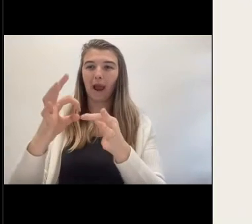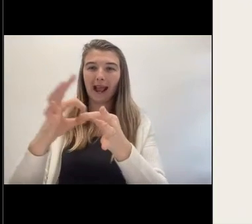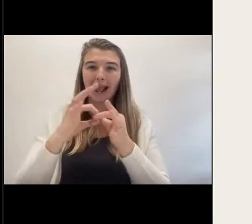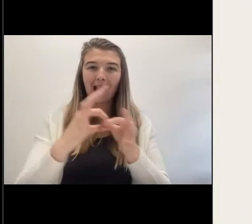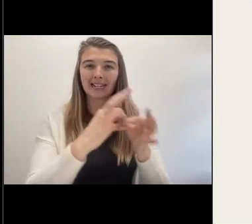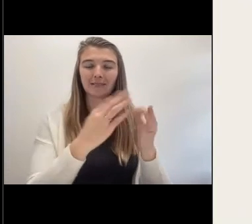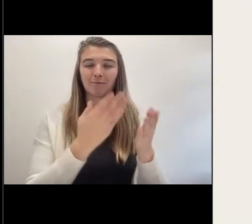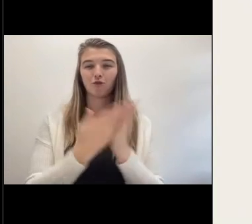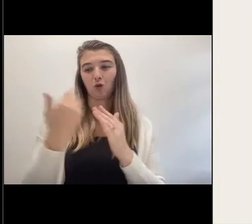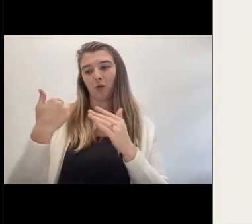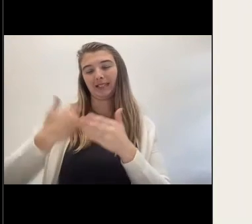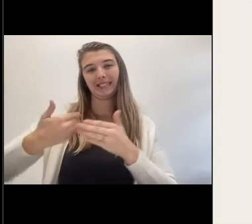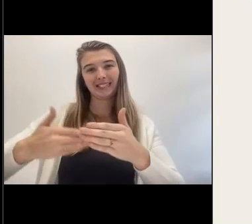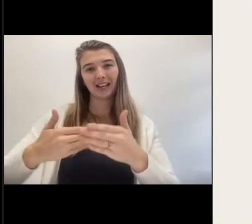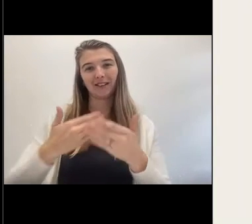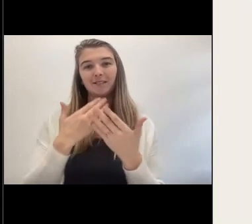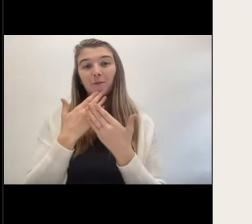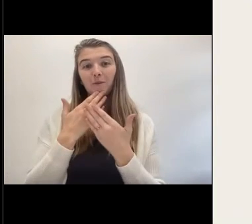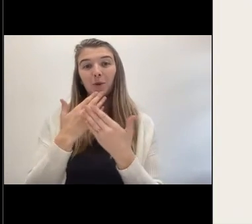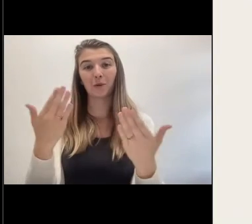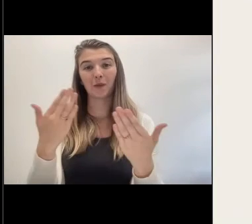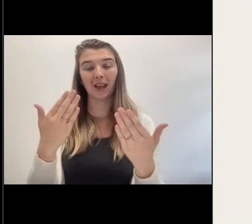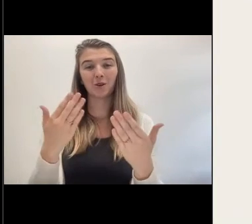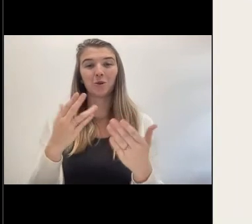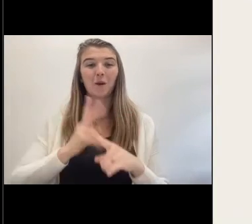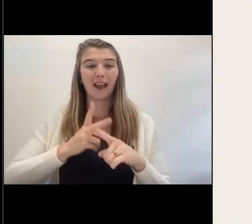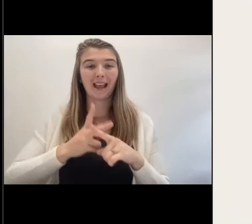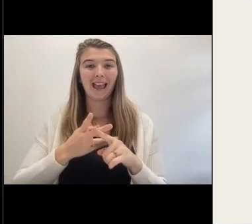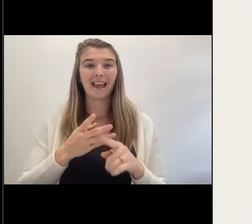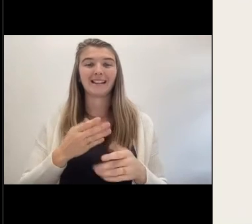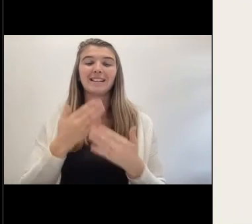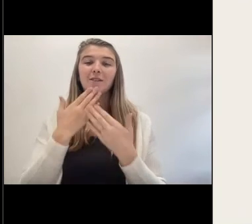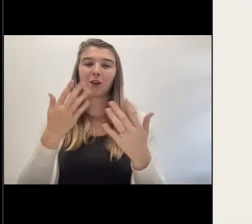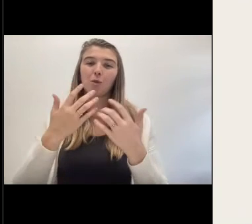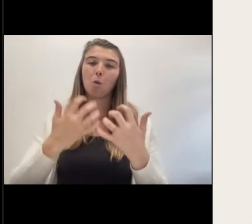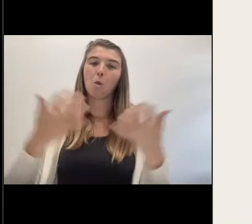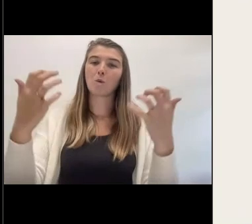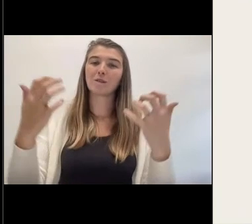webinar series so far. So thank you once again to everybody involved. I'm Ben